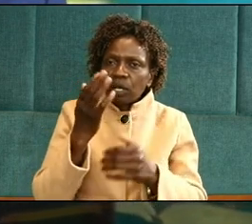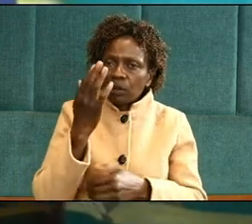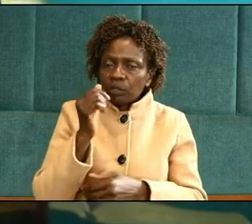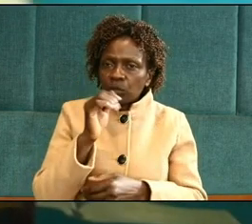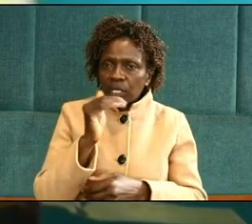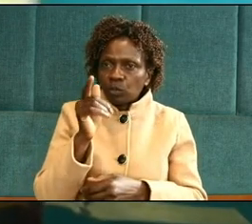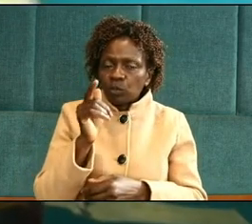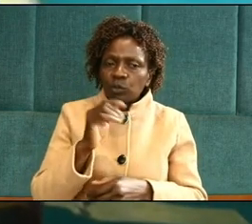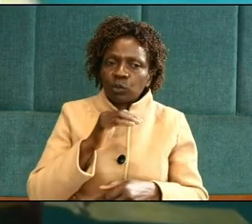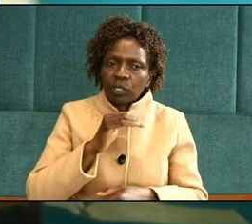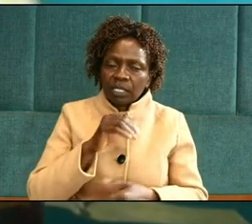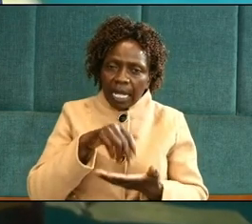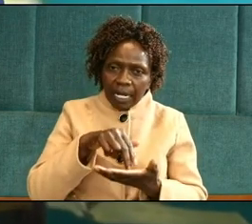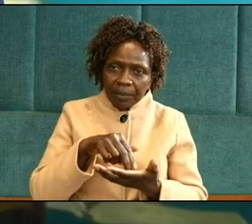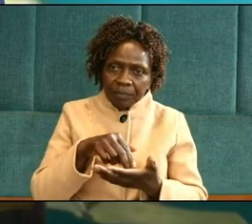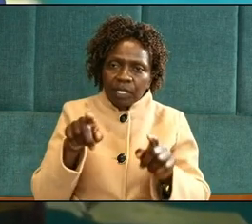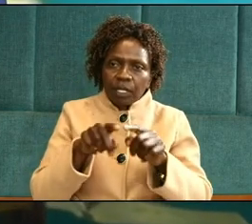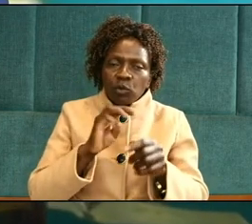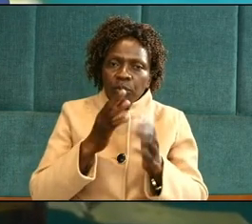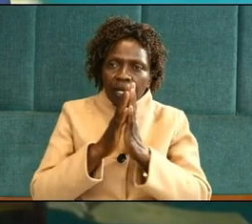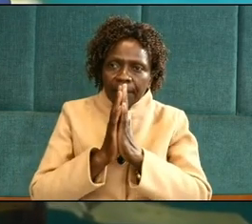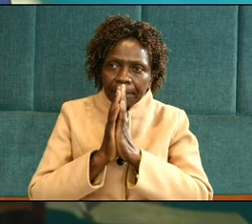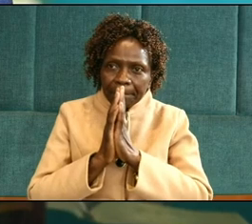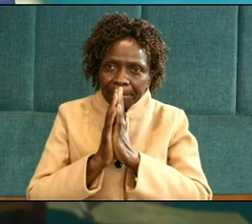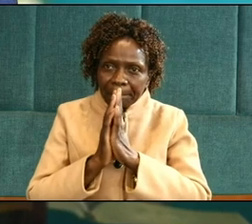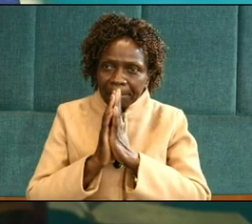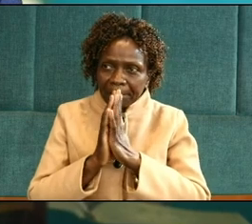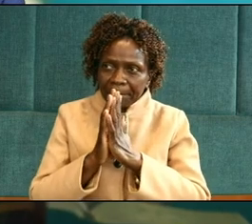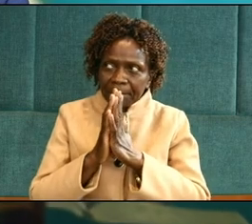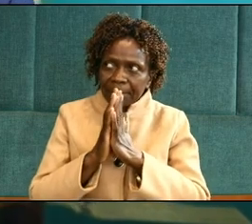stand with me as we pray together.